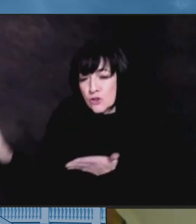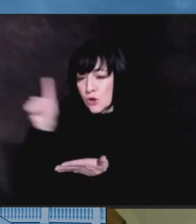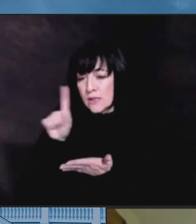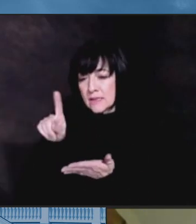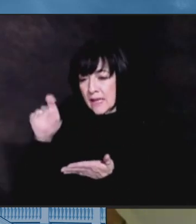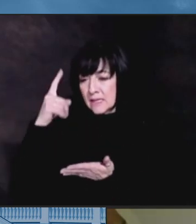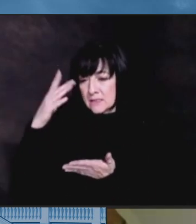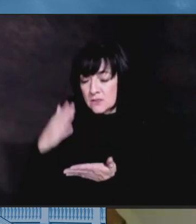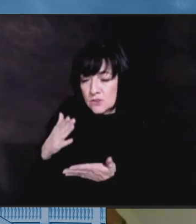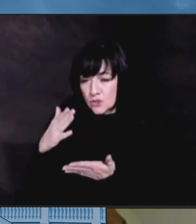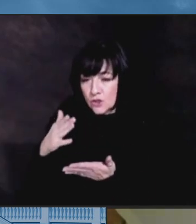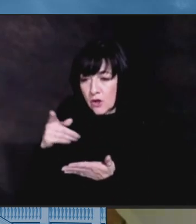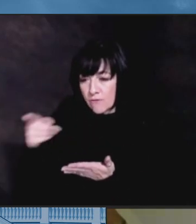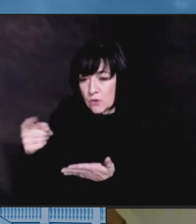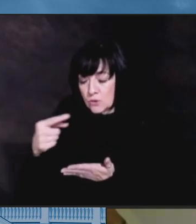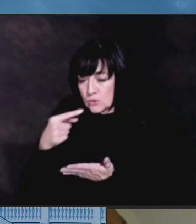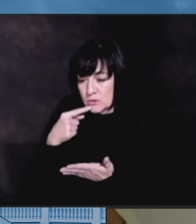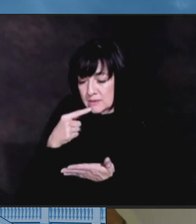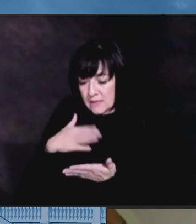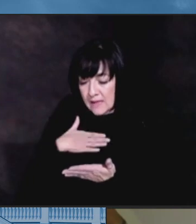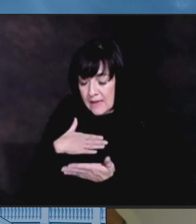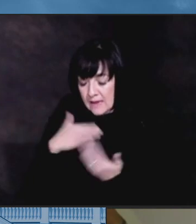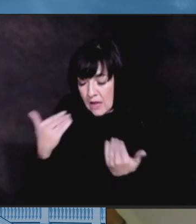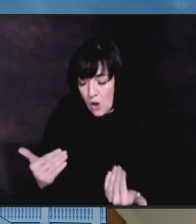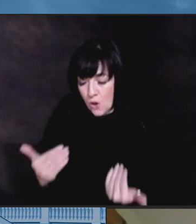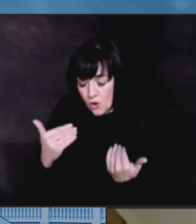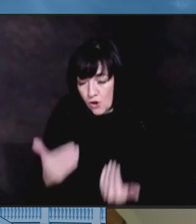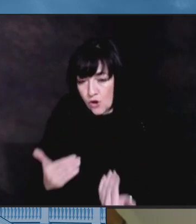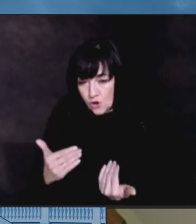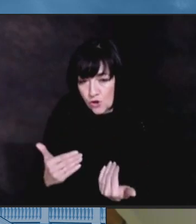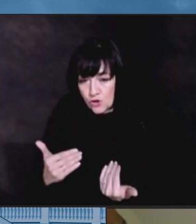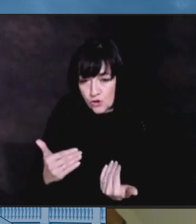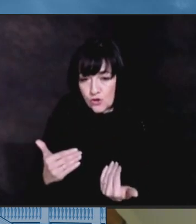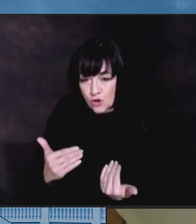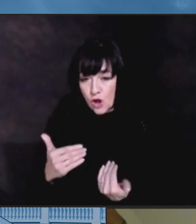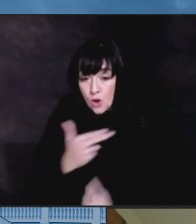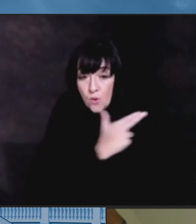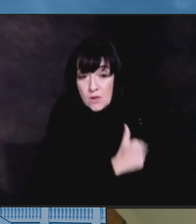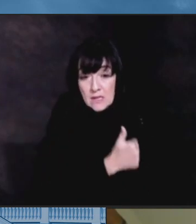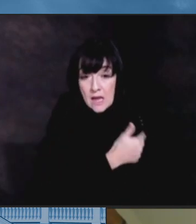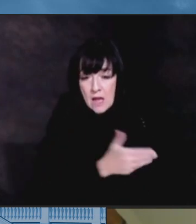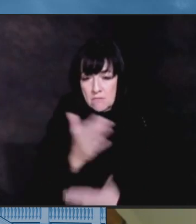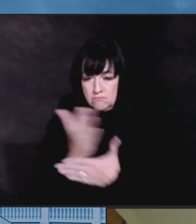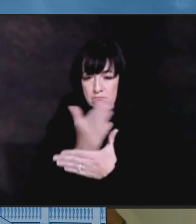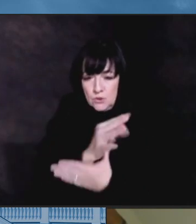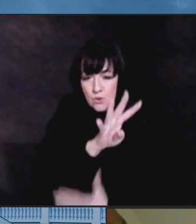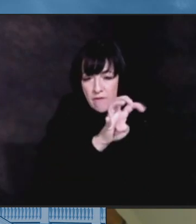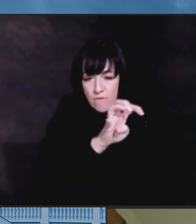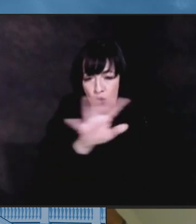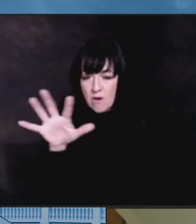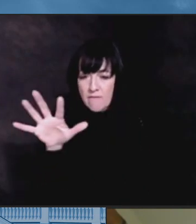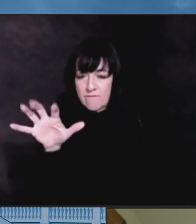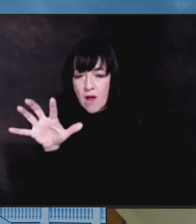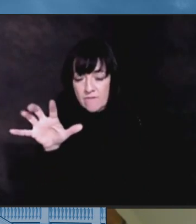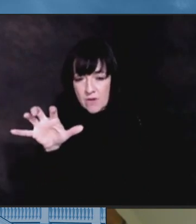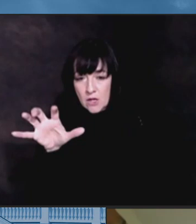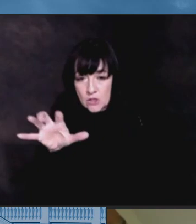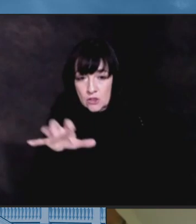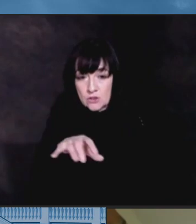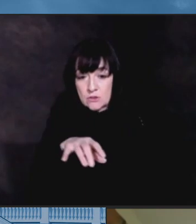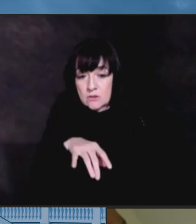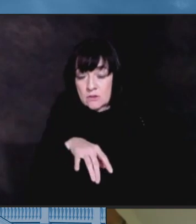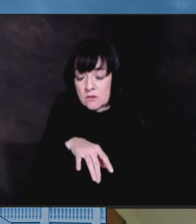our current hospital bed capacity in the state sat between 400 and 500 beds. And I understand that this is a fluid